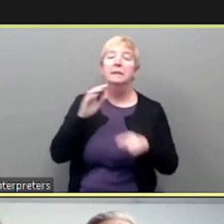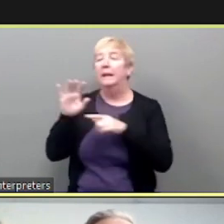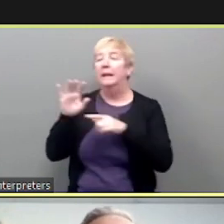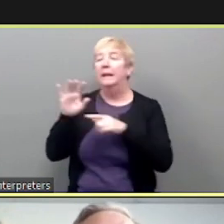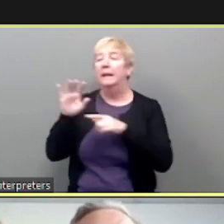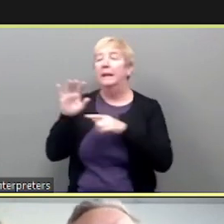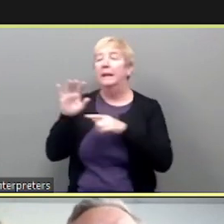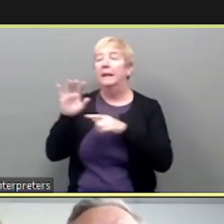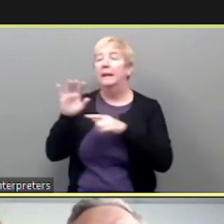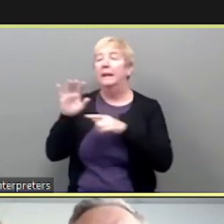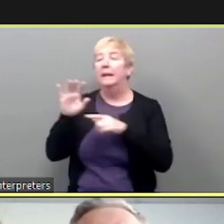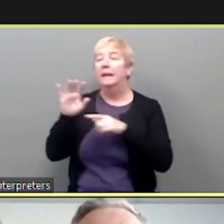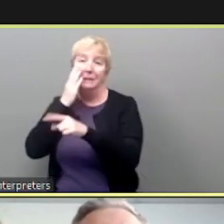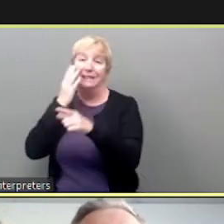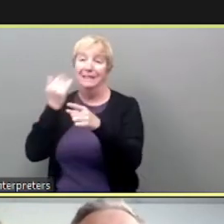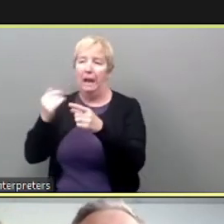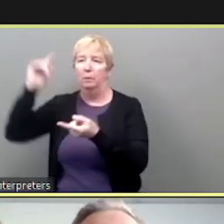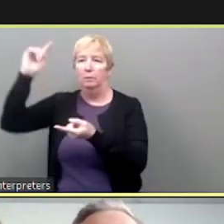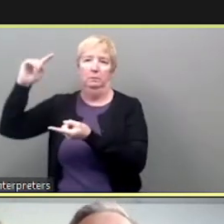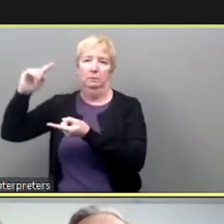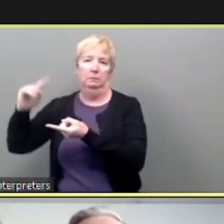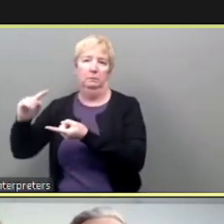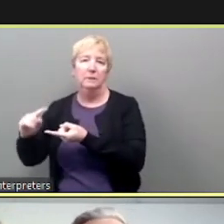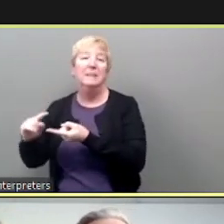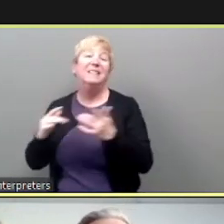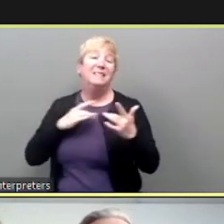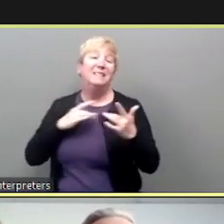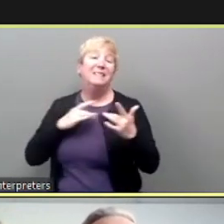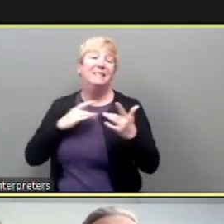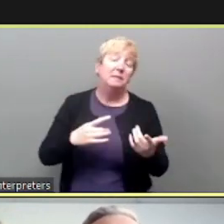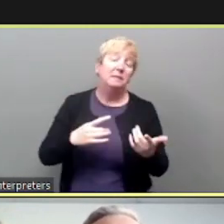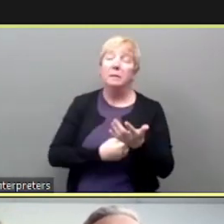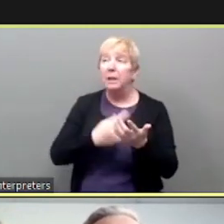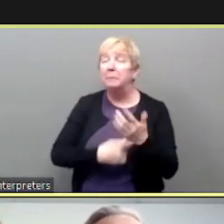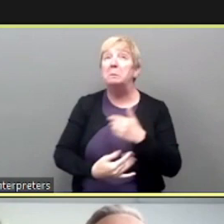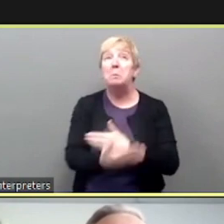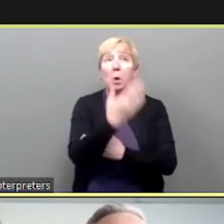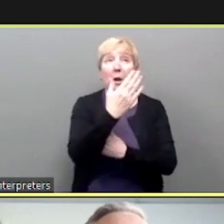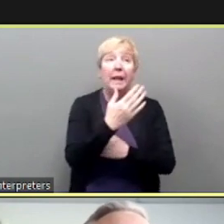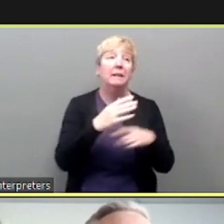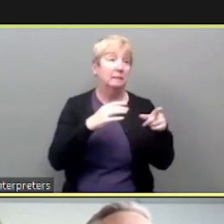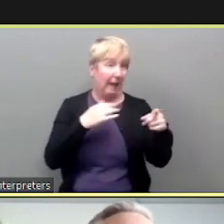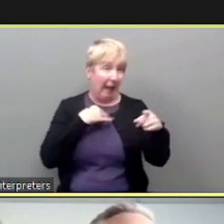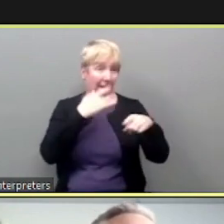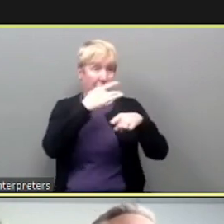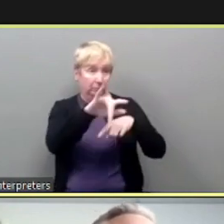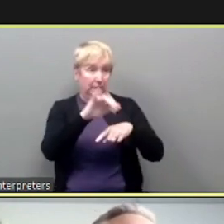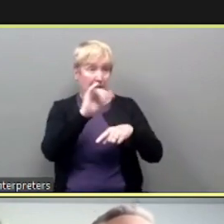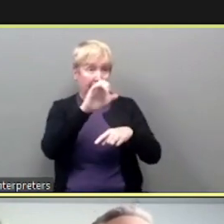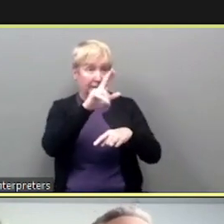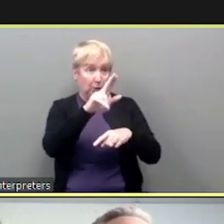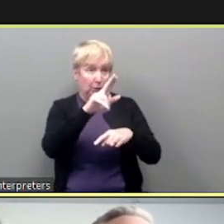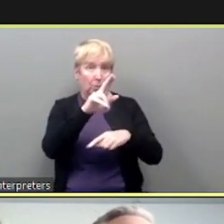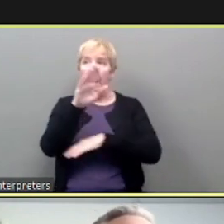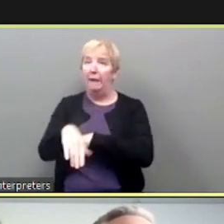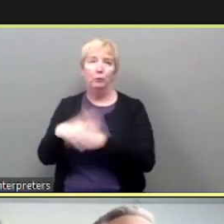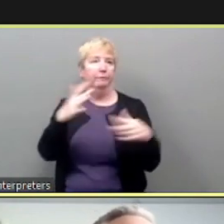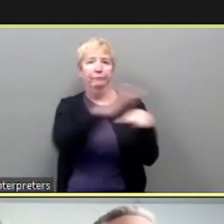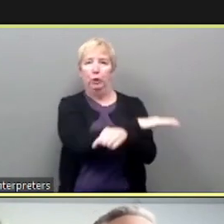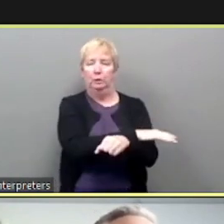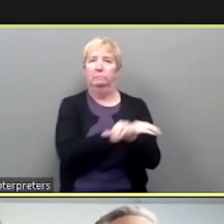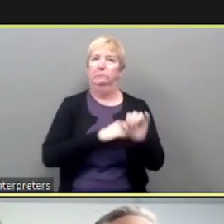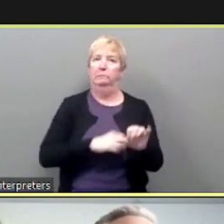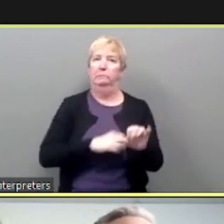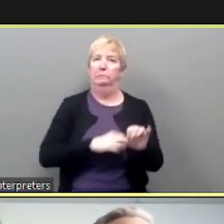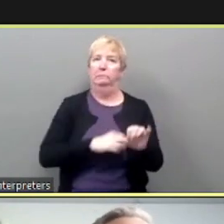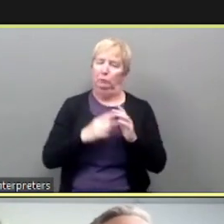Most of the time we have an open bed in the morning in an ICU. It's filled very quickly. So this is very, very tight